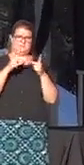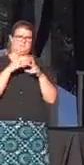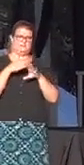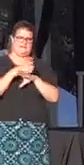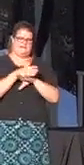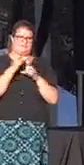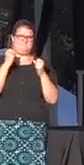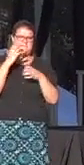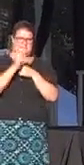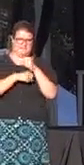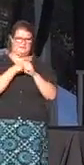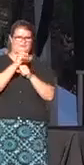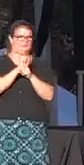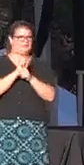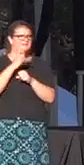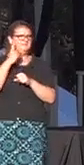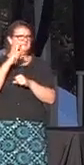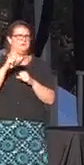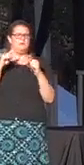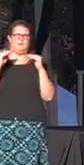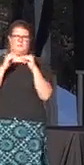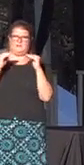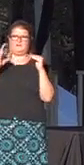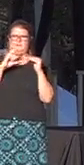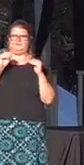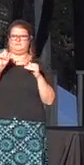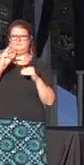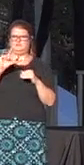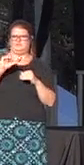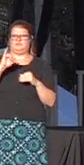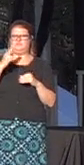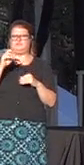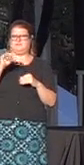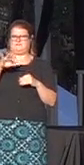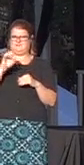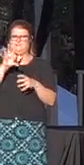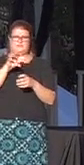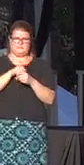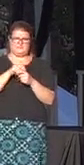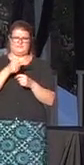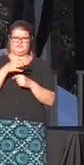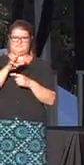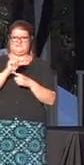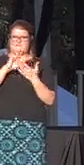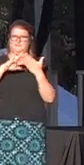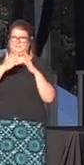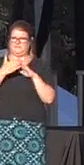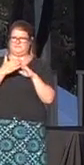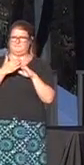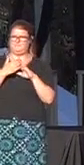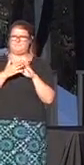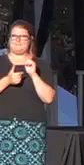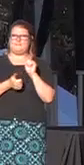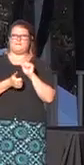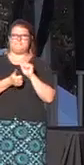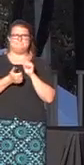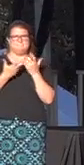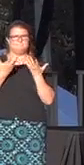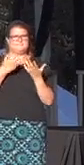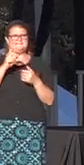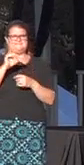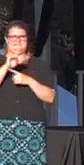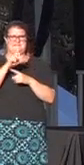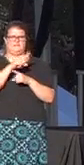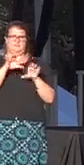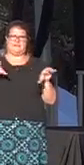many decades working on behalf of equality and social justice, including the LGBT community. Most notably, Dale